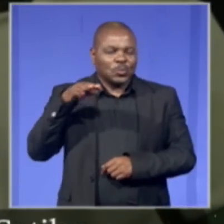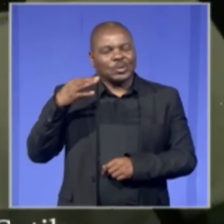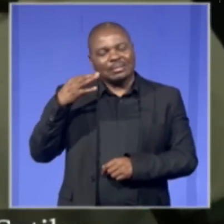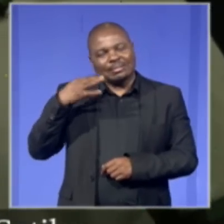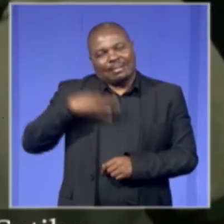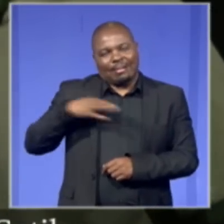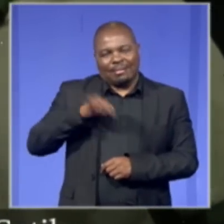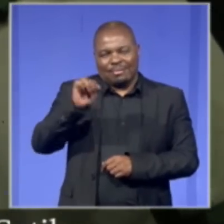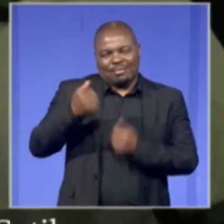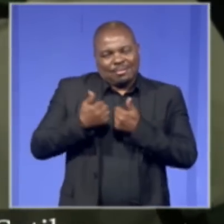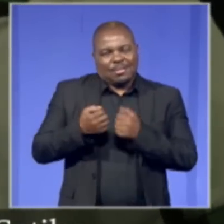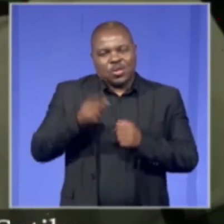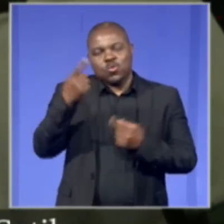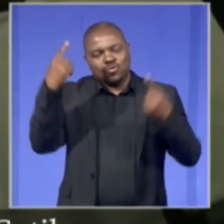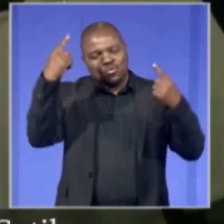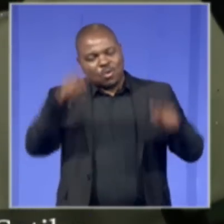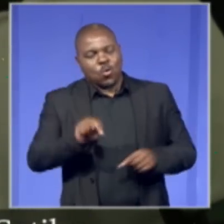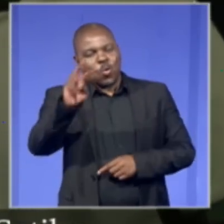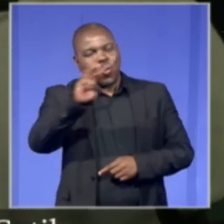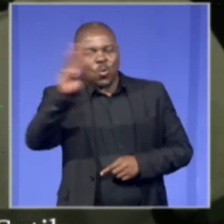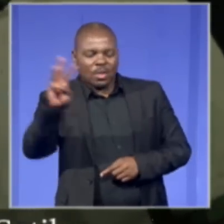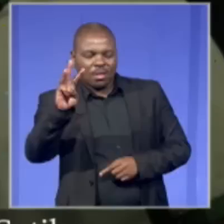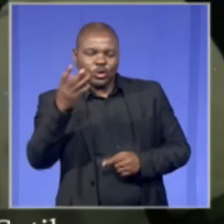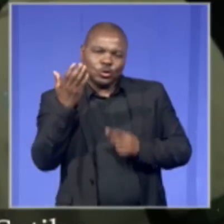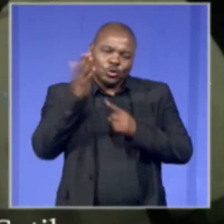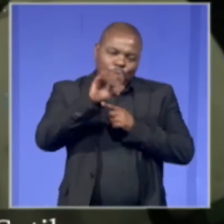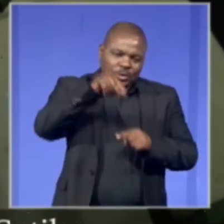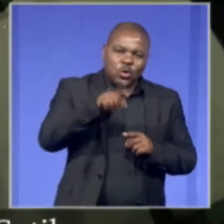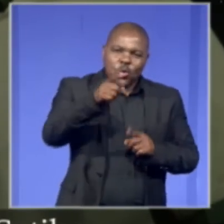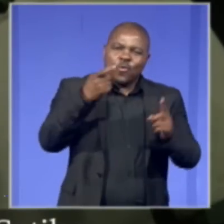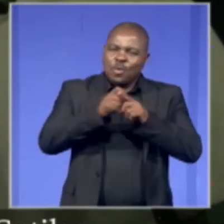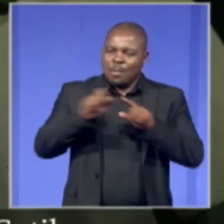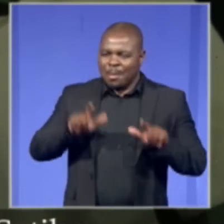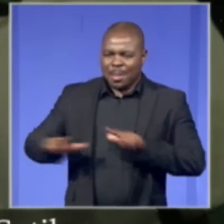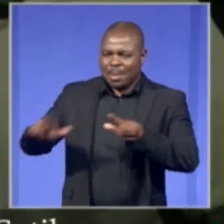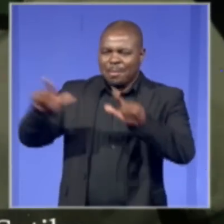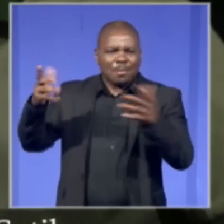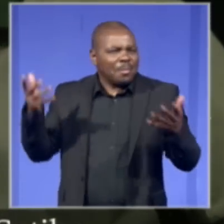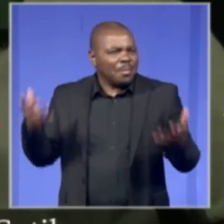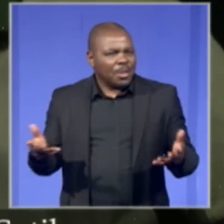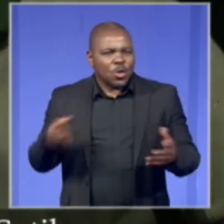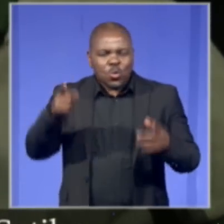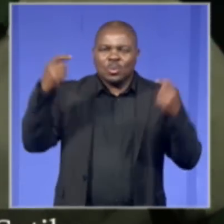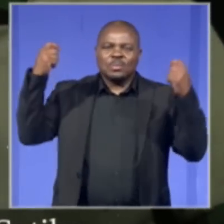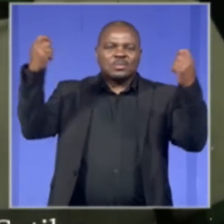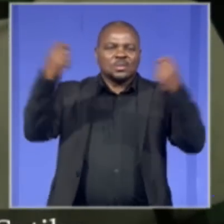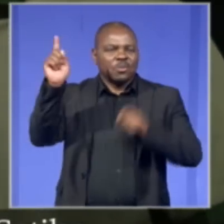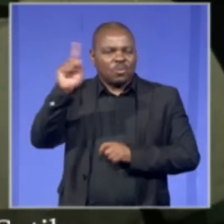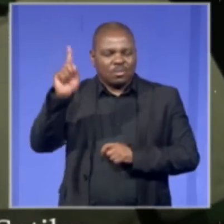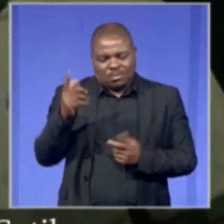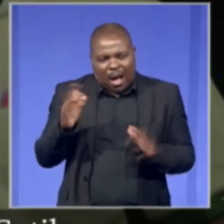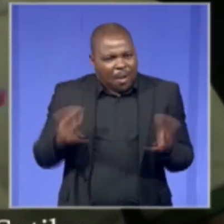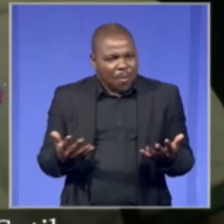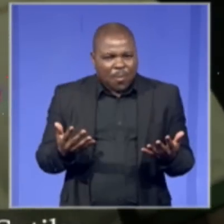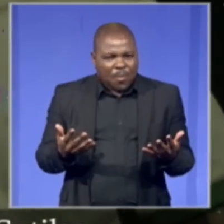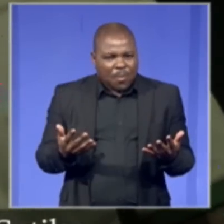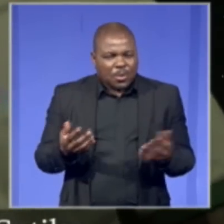bo re nang le bone bo bokone bophirima le wena o tswa kgakala jwa Limpopo re tlhalosetseng kgonne gore tota le keteka yang 2024 le amogela